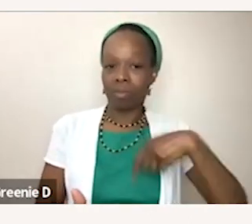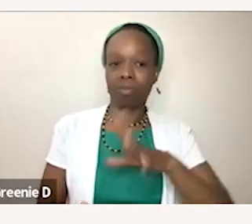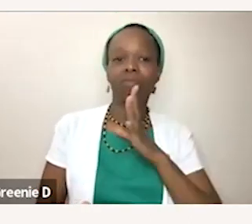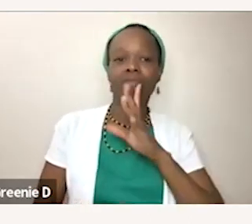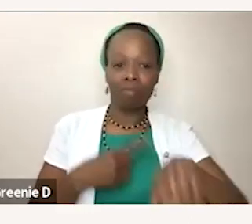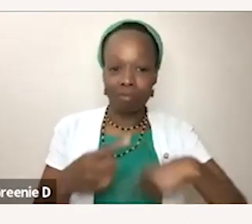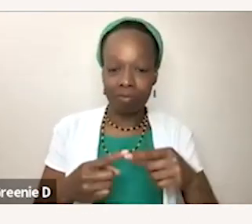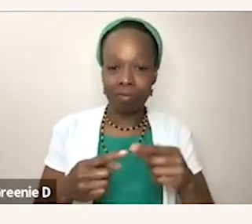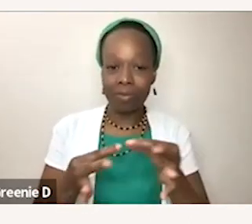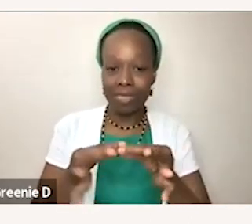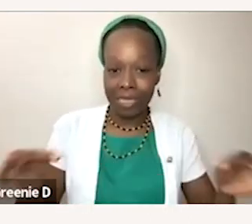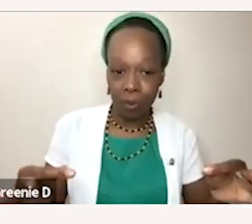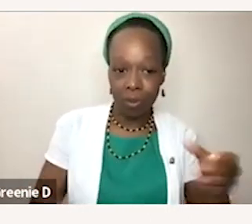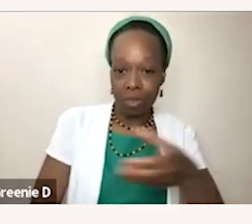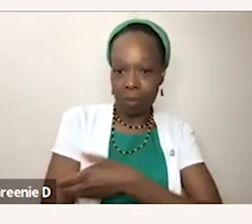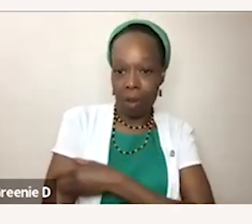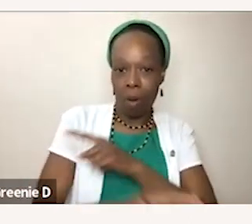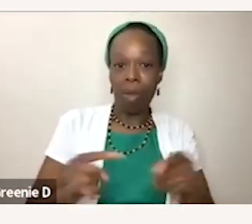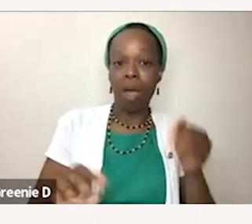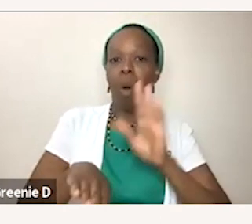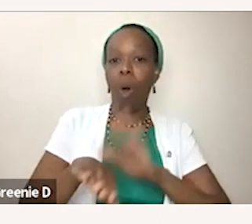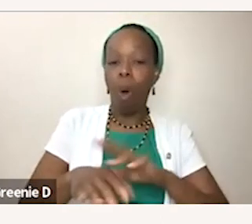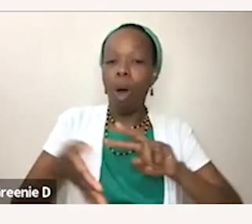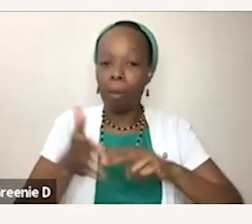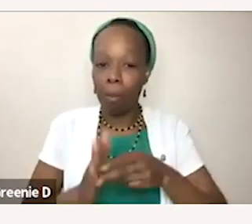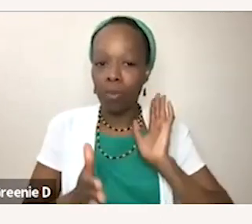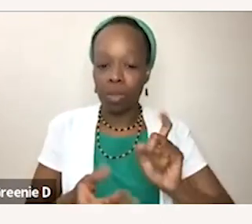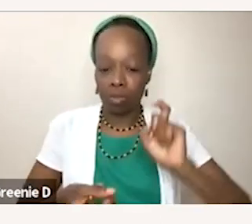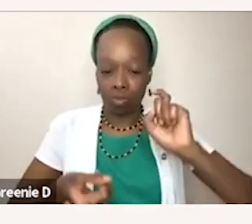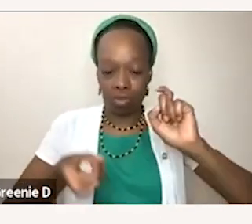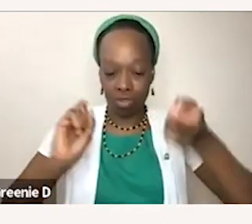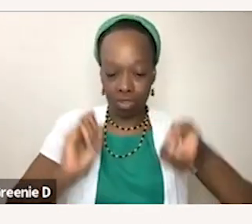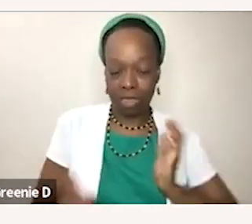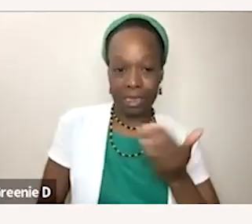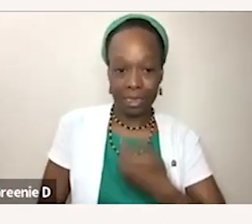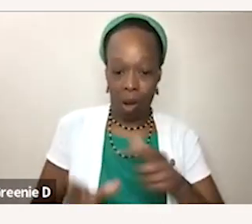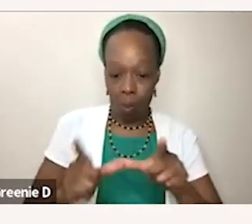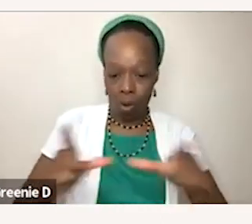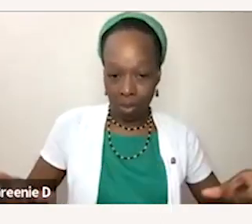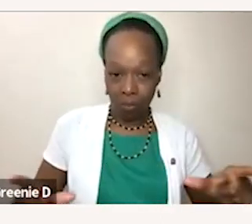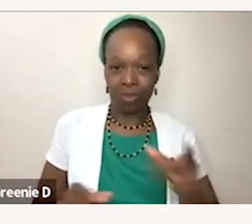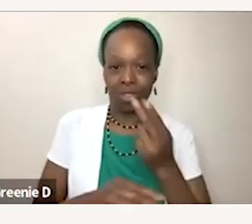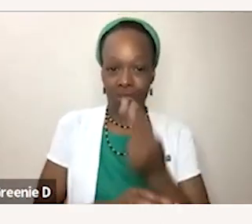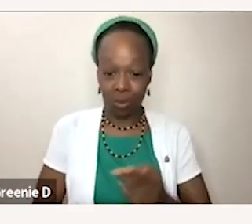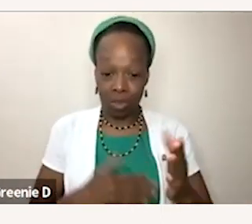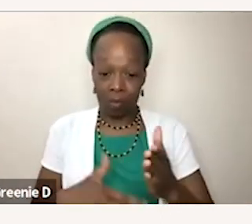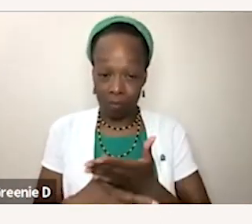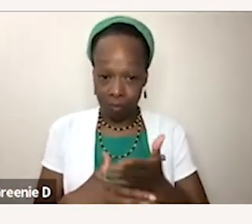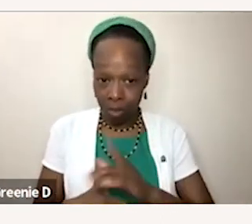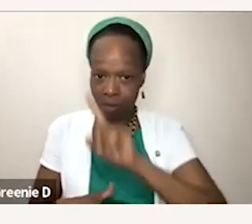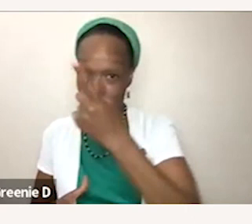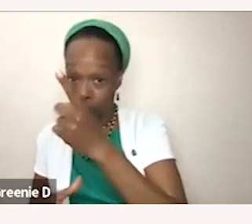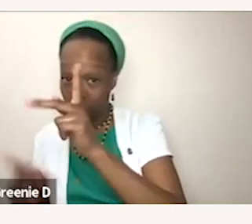power, we'll be intentionally varying our language usage between person-first language and